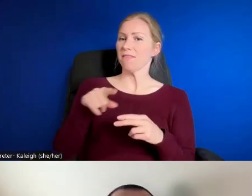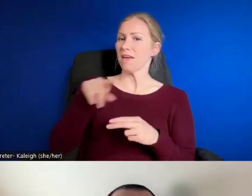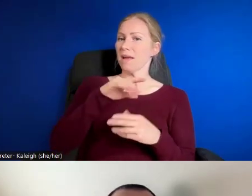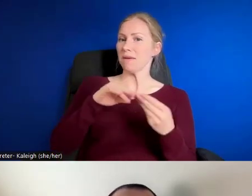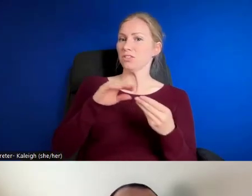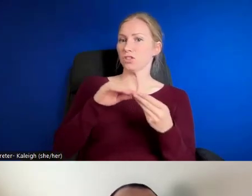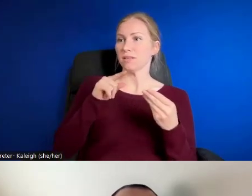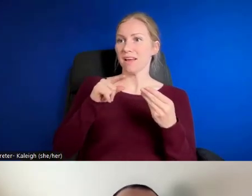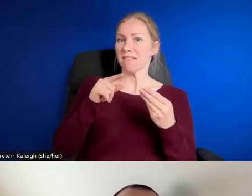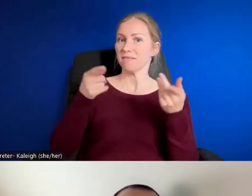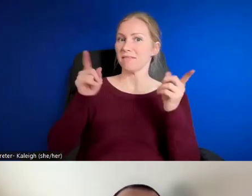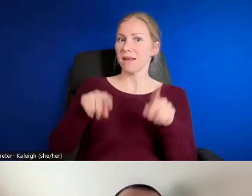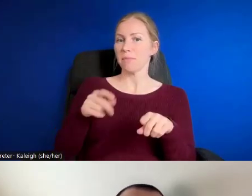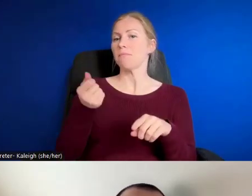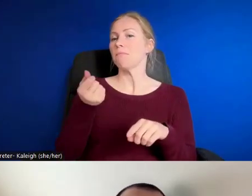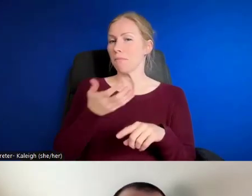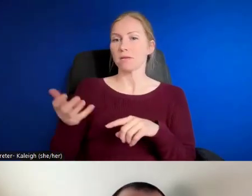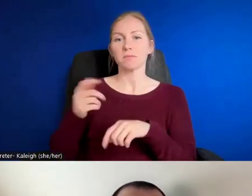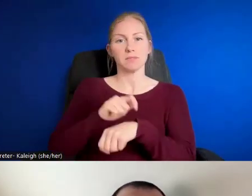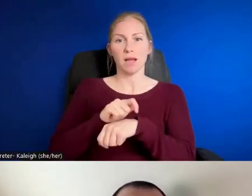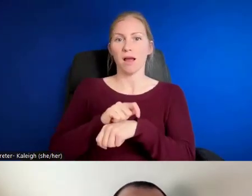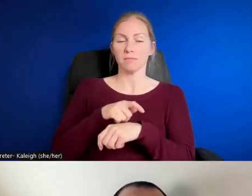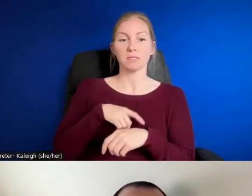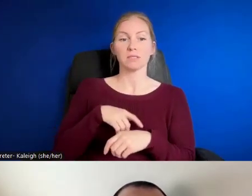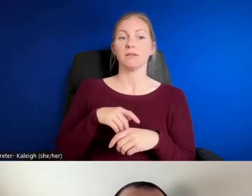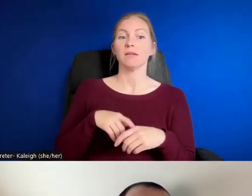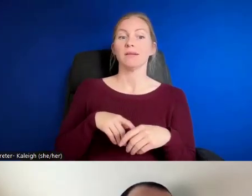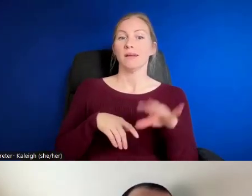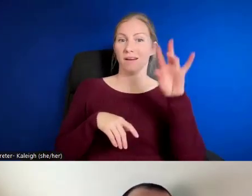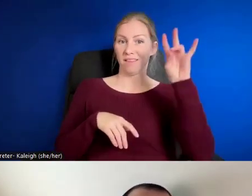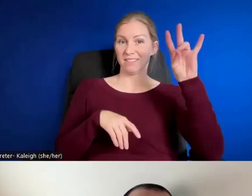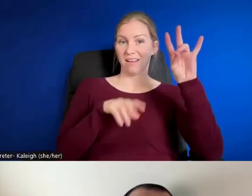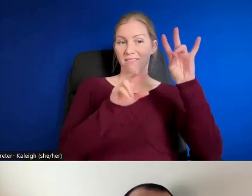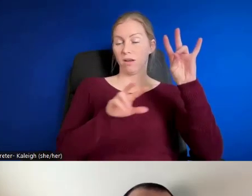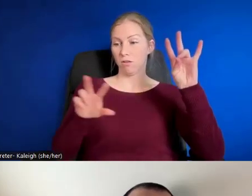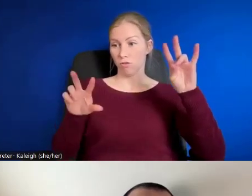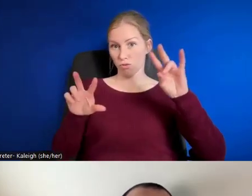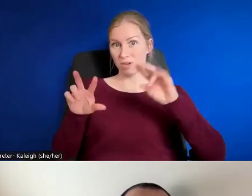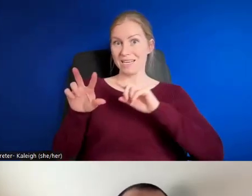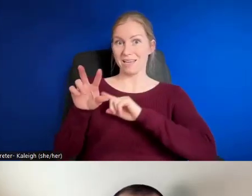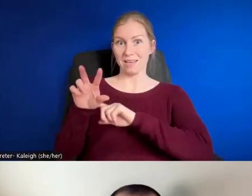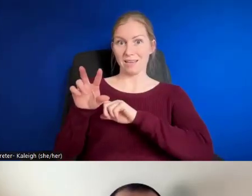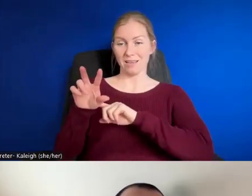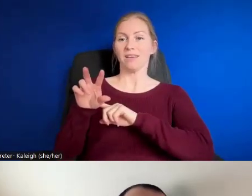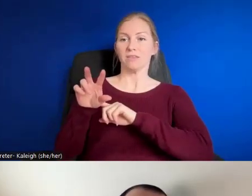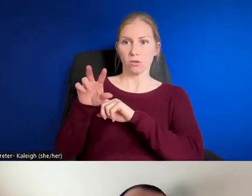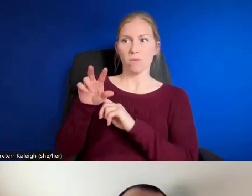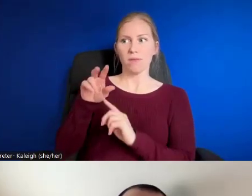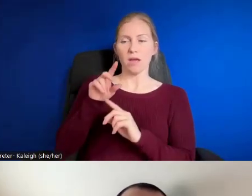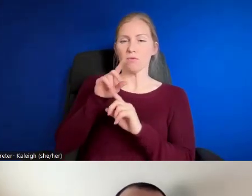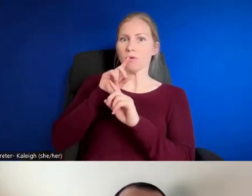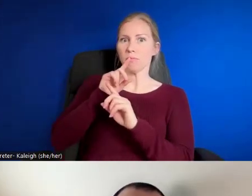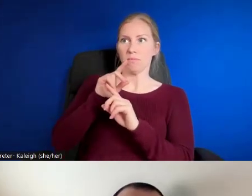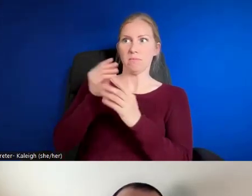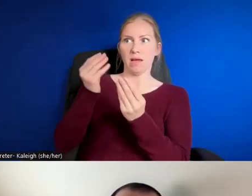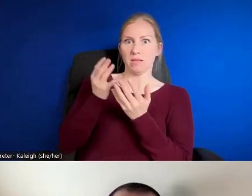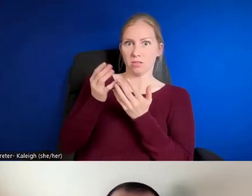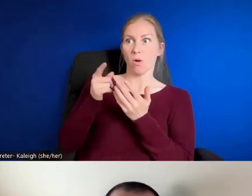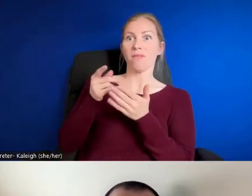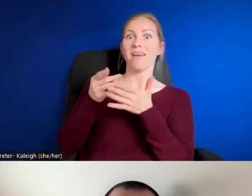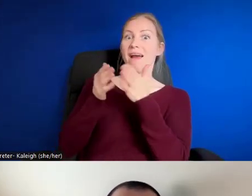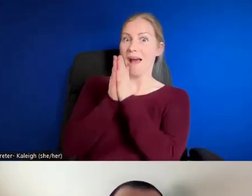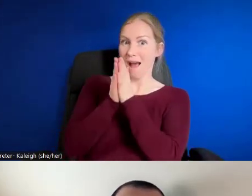them more than once. And 3 of these patients themselves reported that they asked for oral medications and